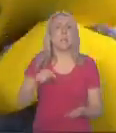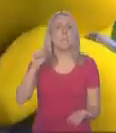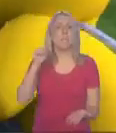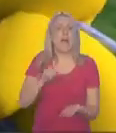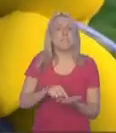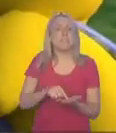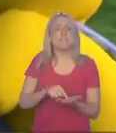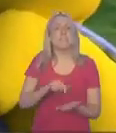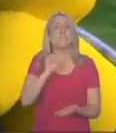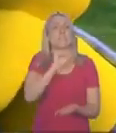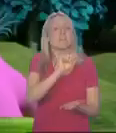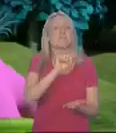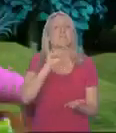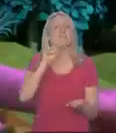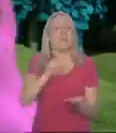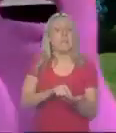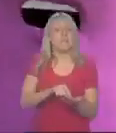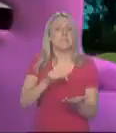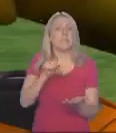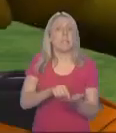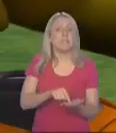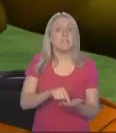yes. Press it. Press it.